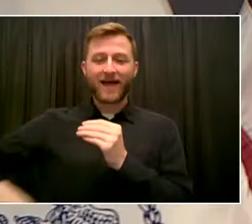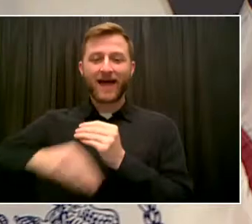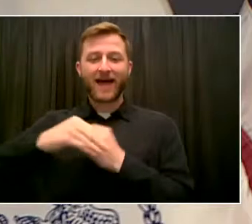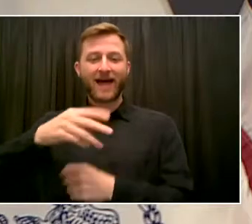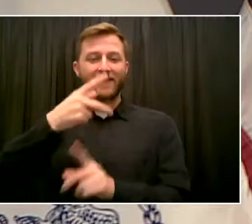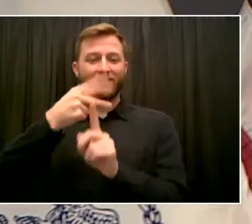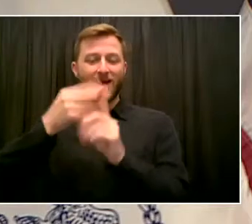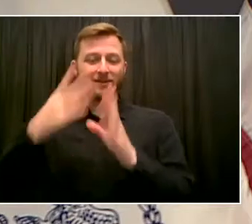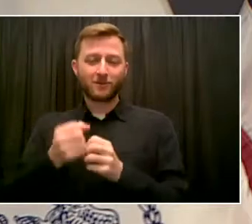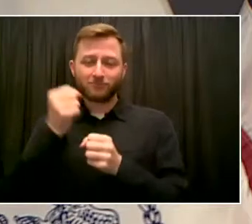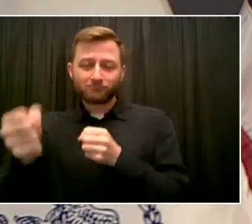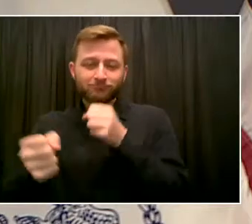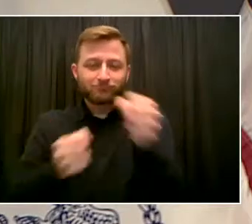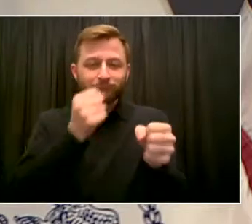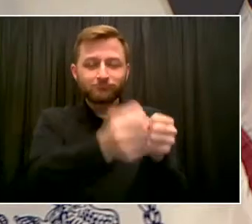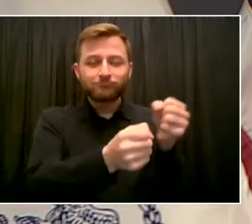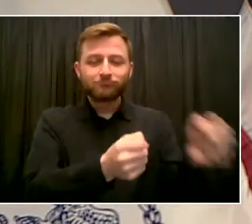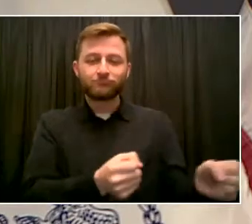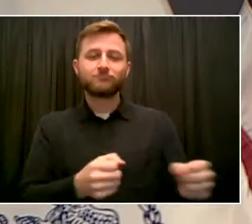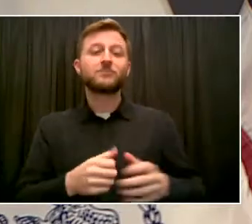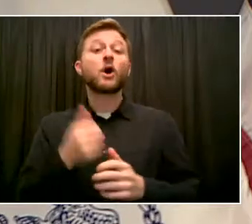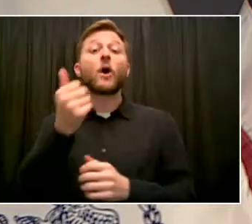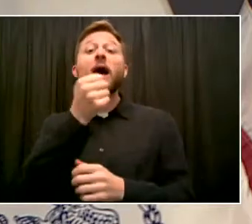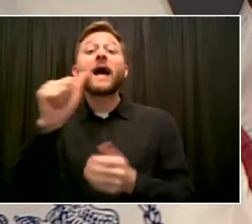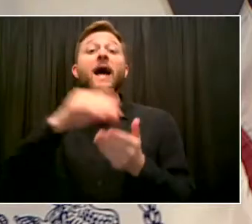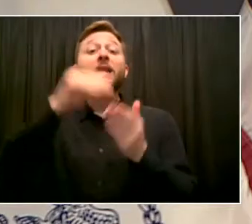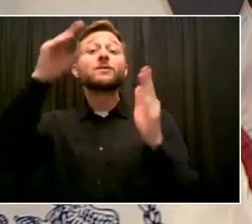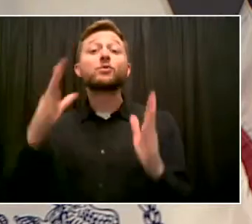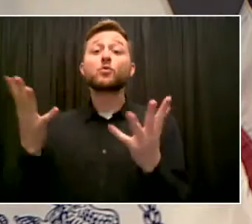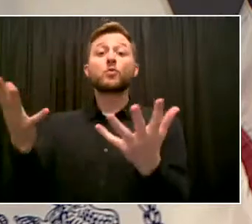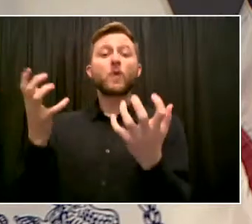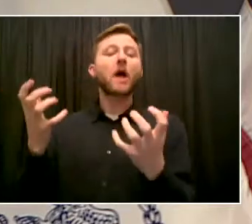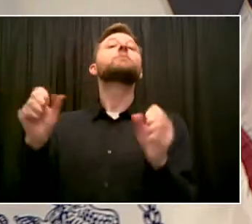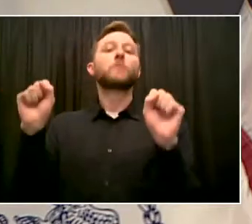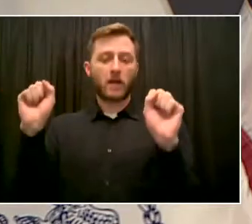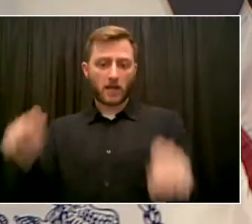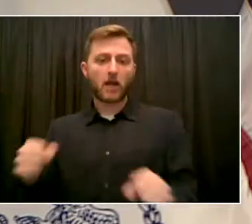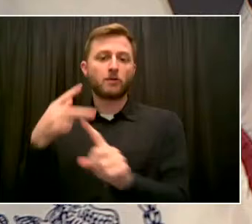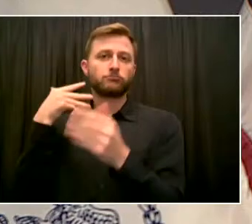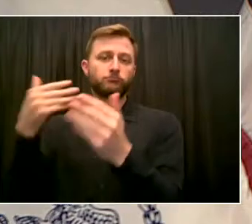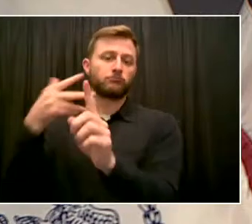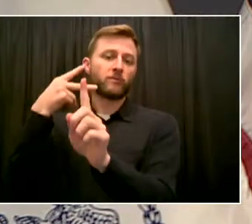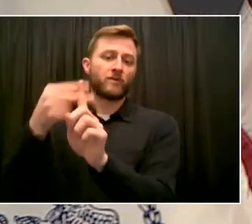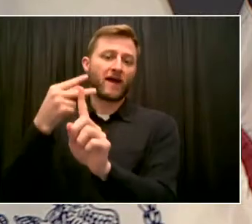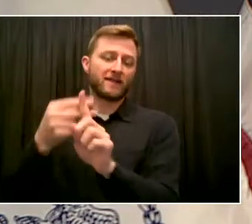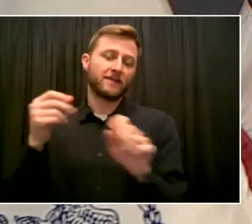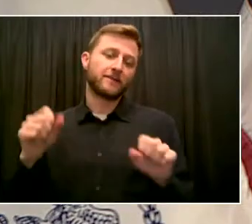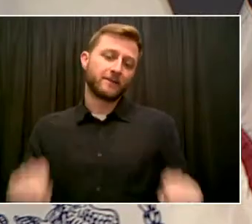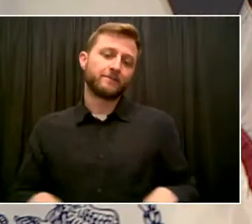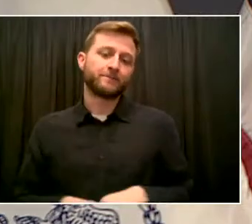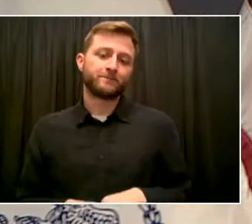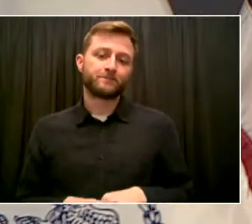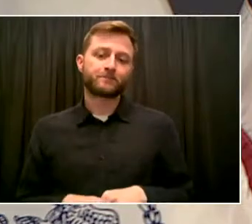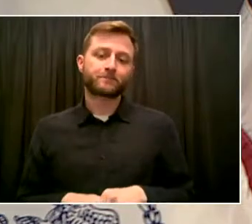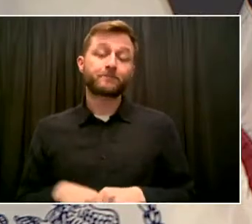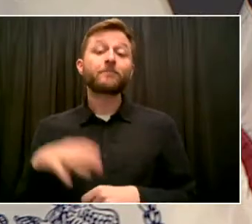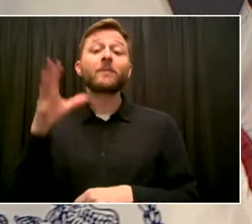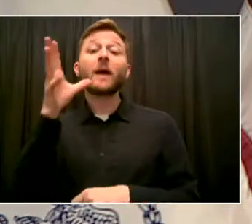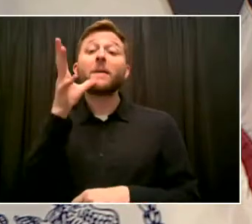kids vaccinated. This is really promising that parents are embracing this the way they are.